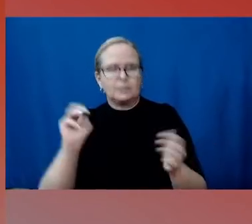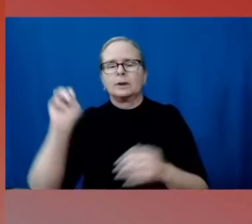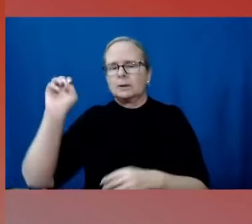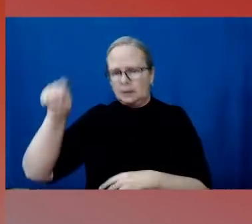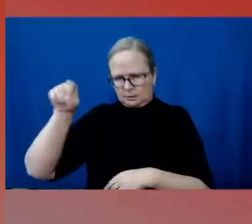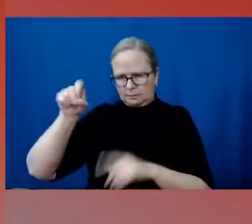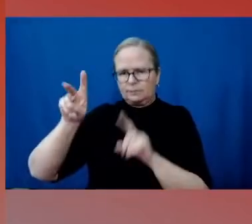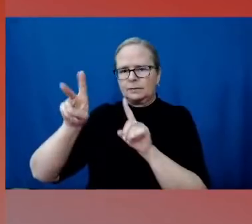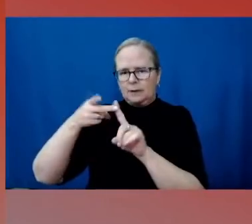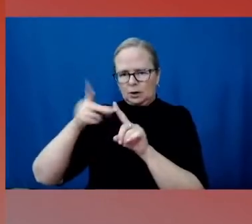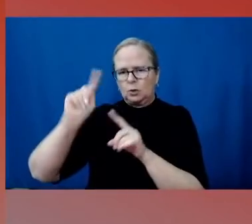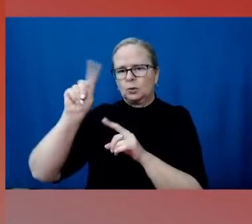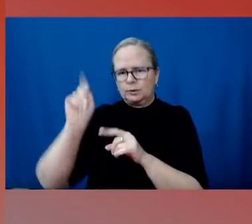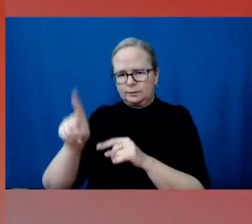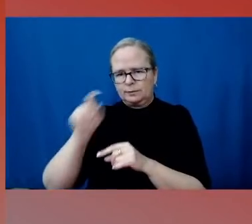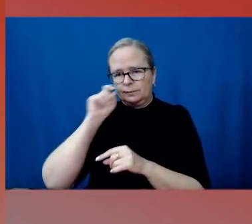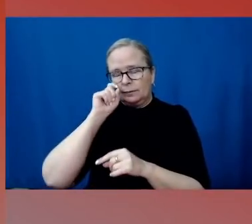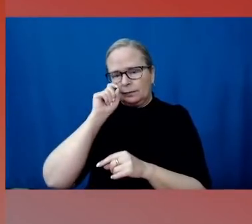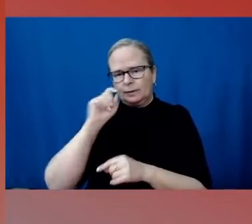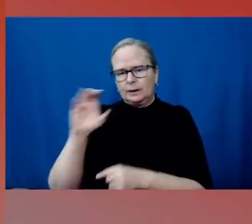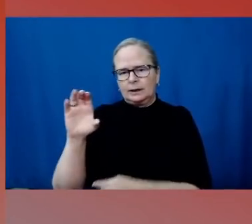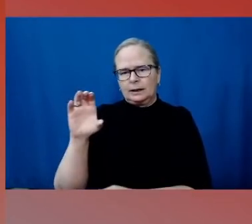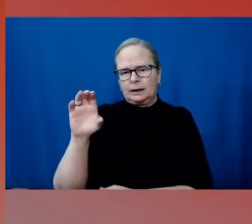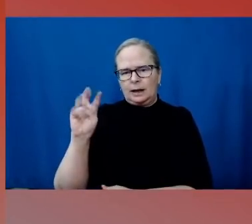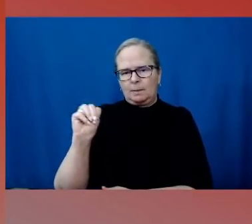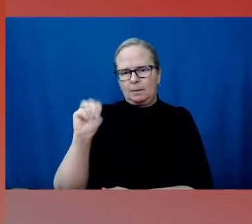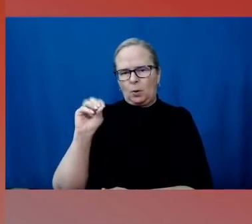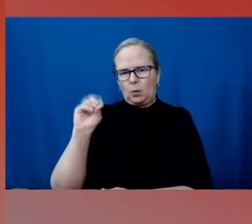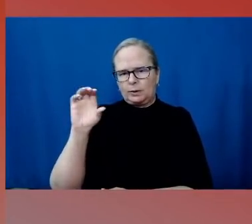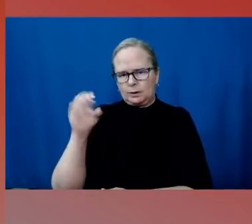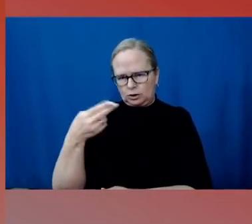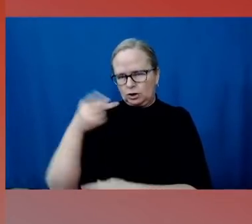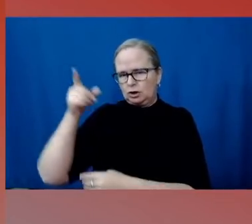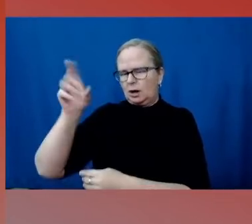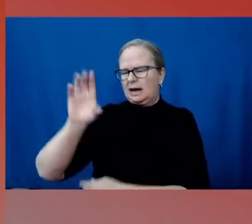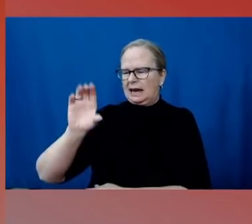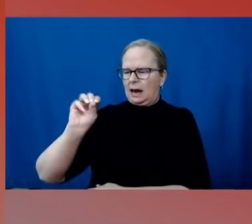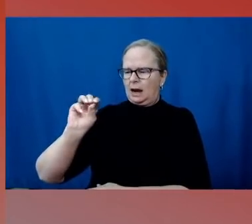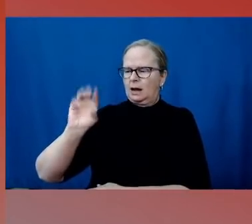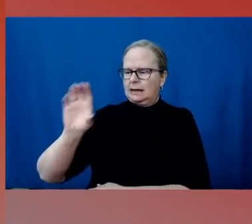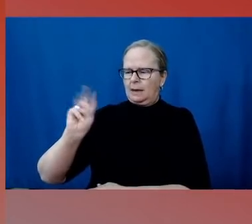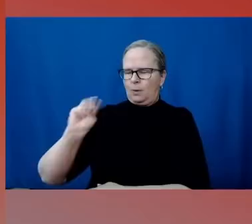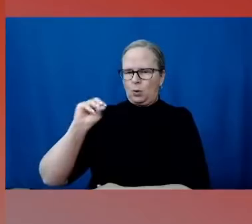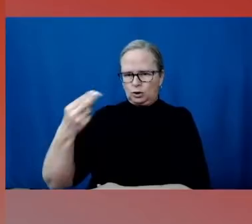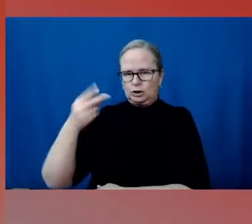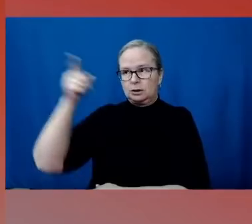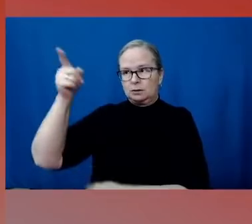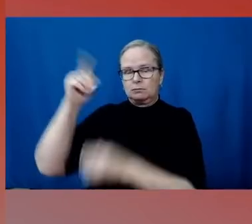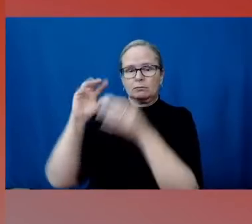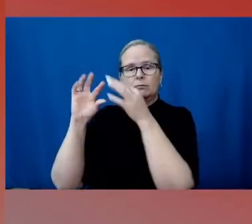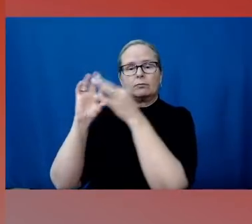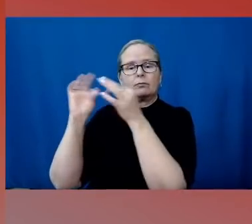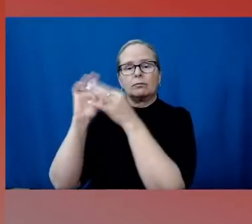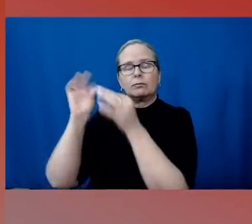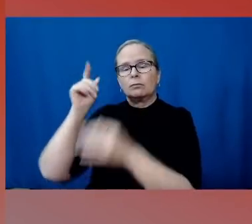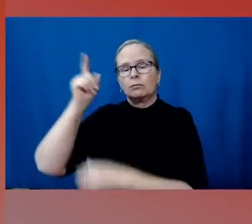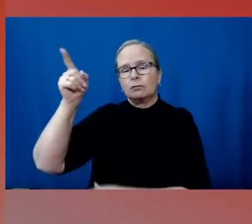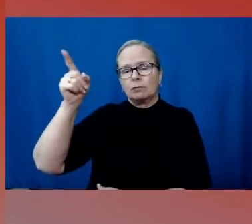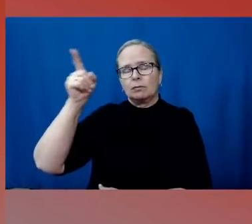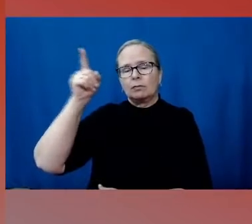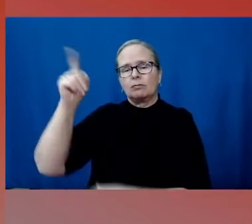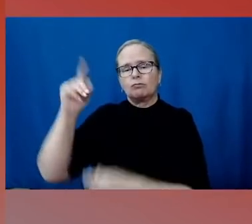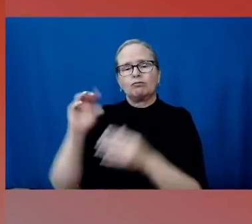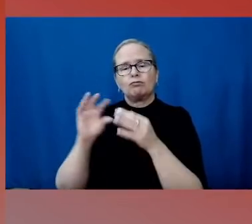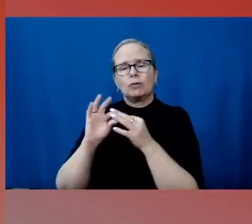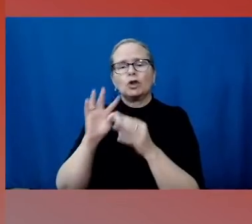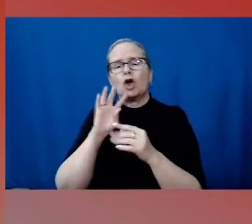Second question in regards to some comments made by the Chief Medical Officer earlier today, talking about